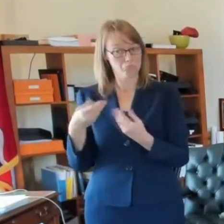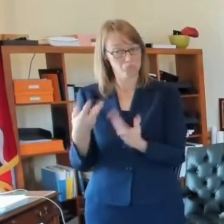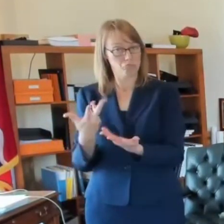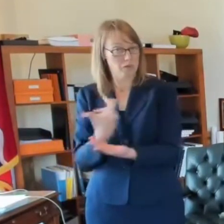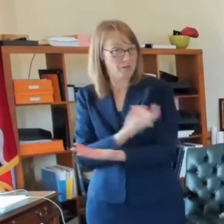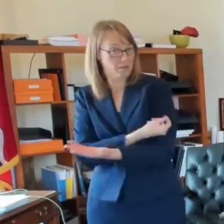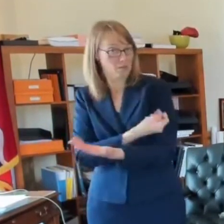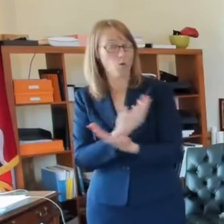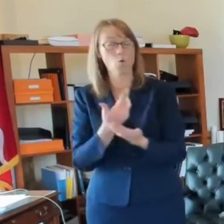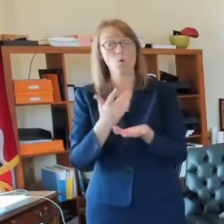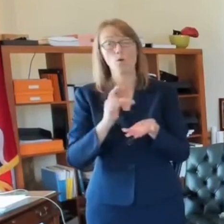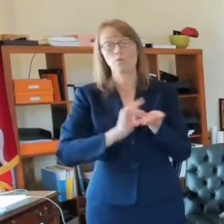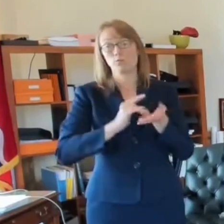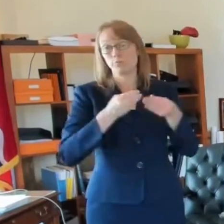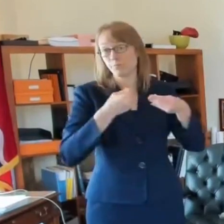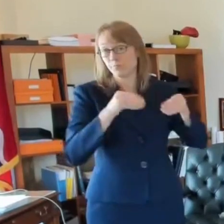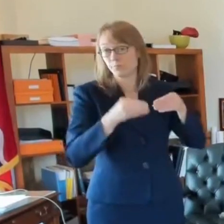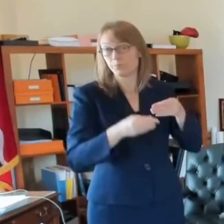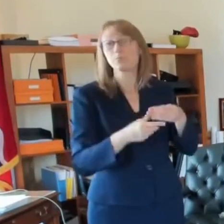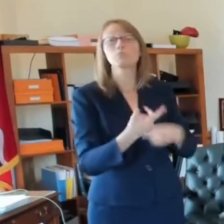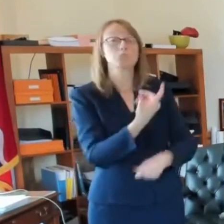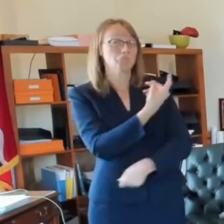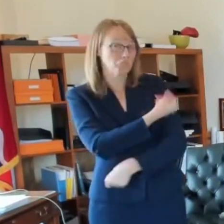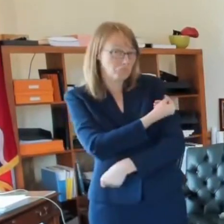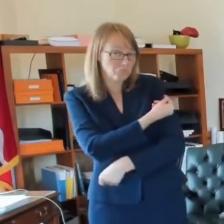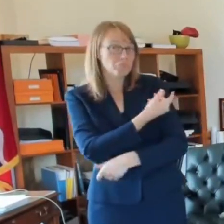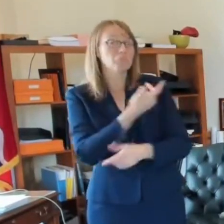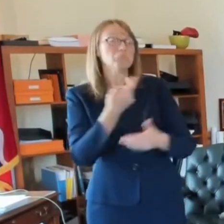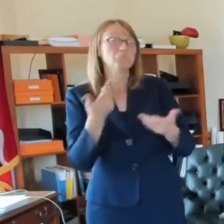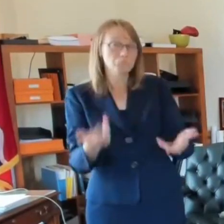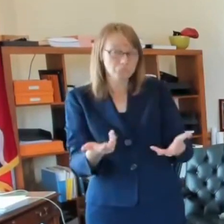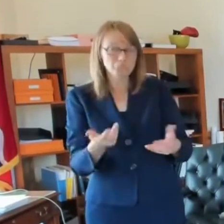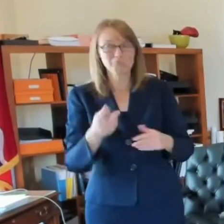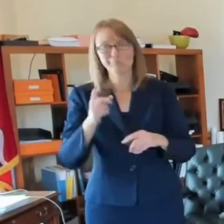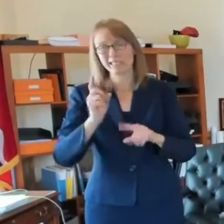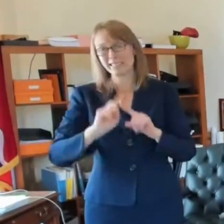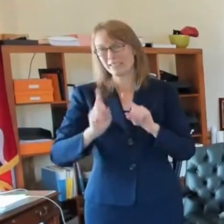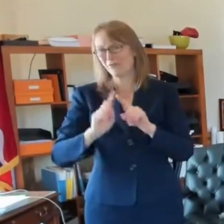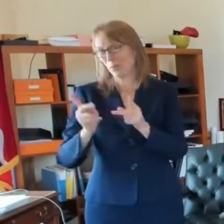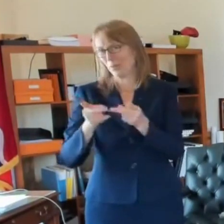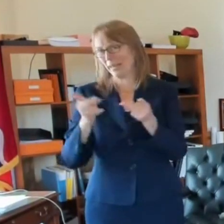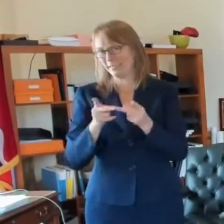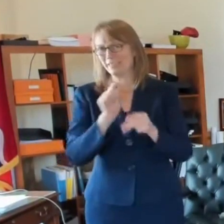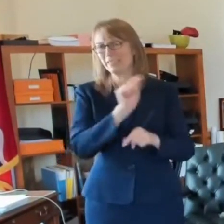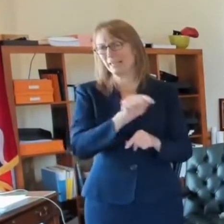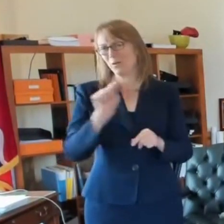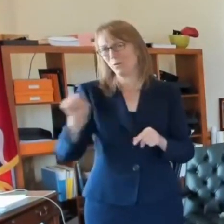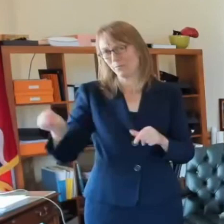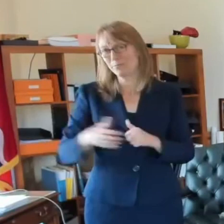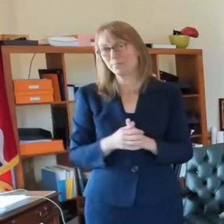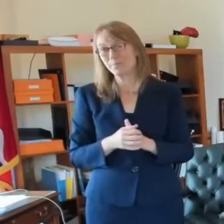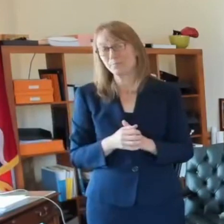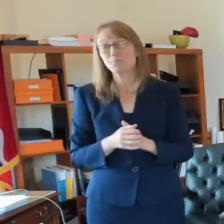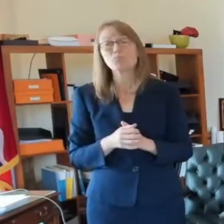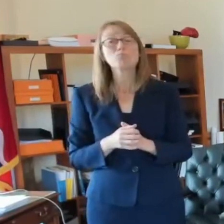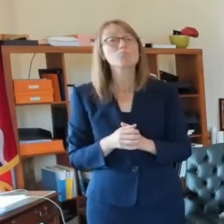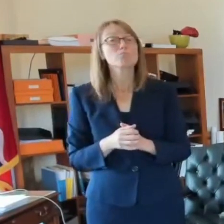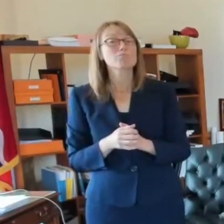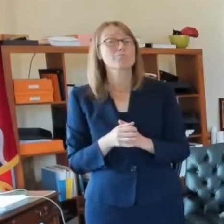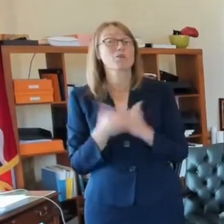through various locations where you can get your flu shots now. It's just the beginning of